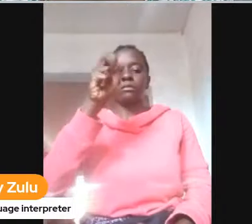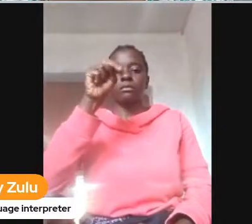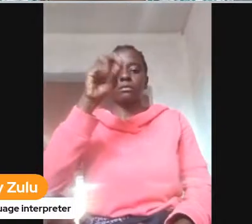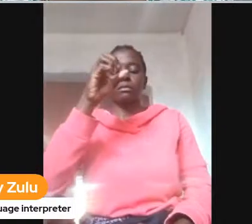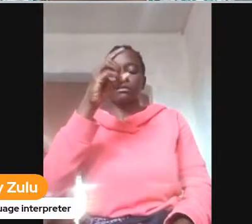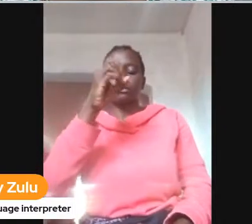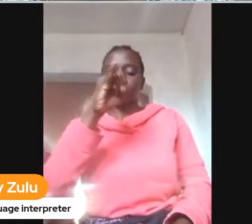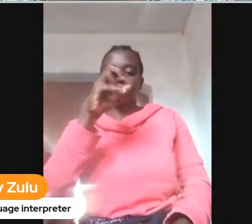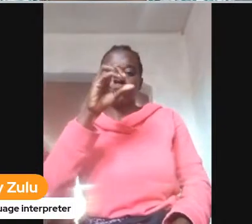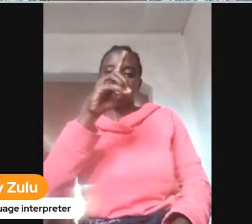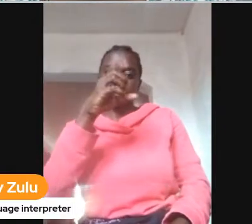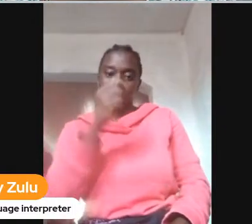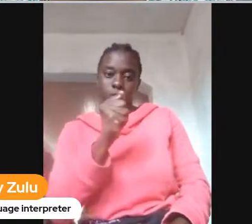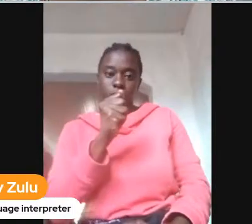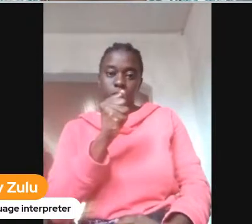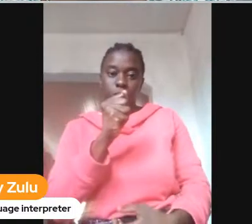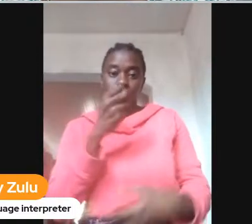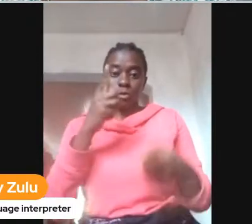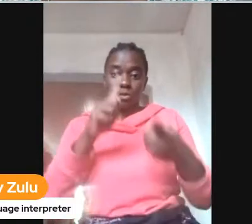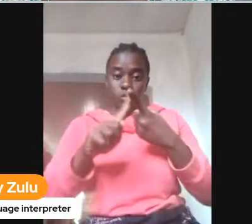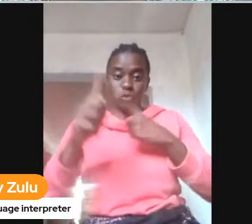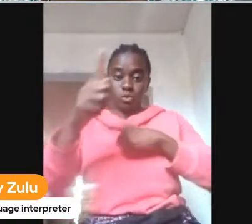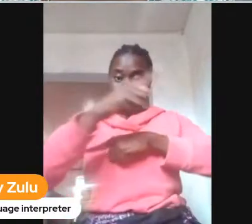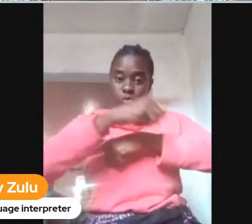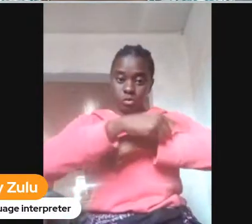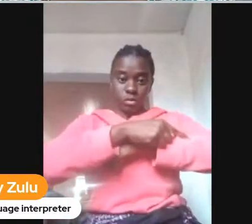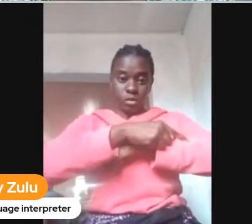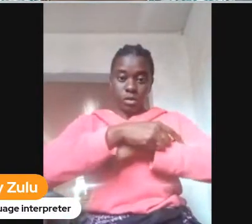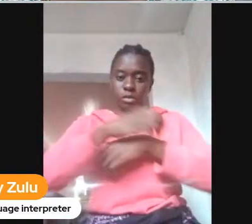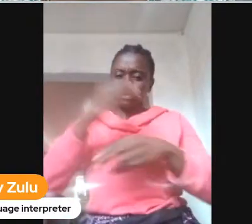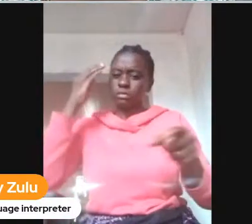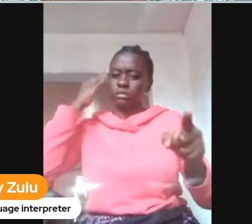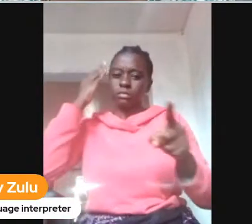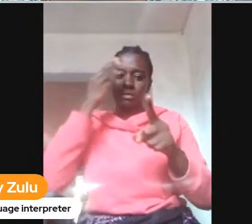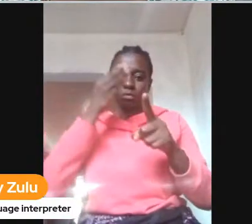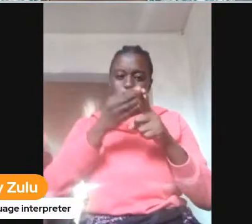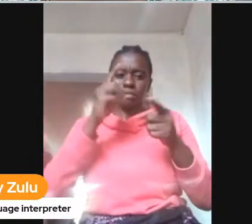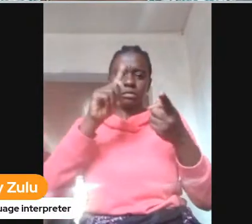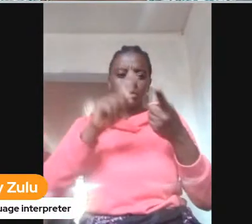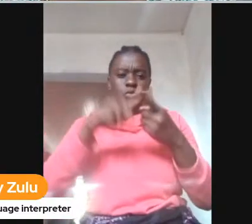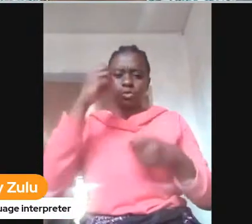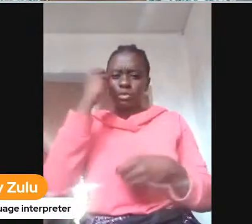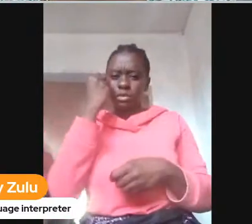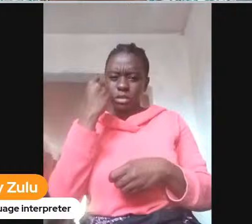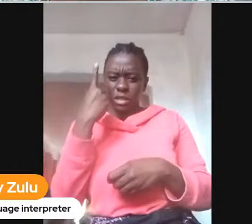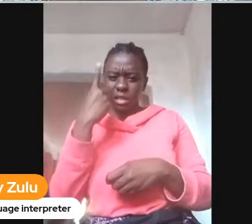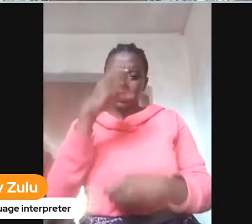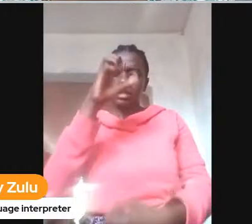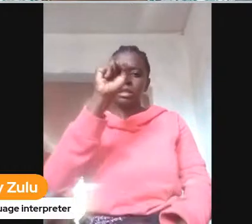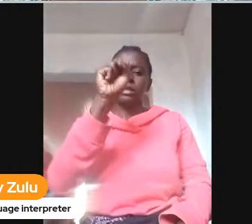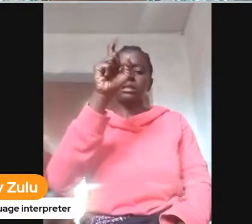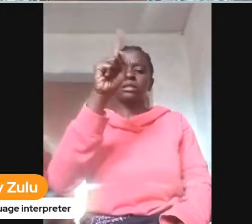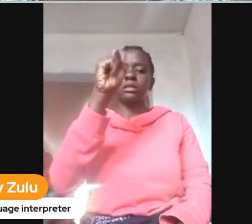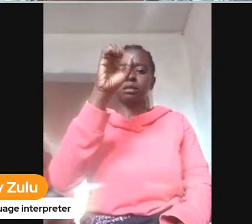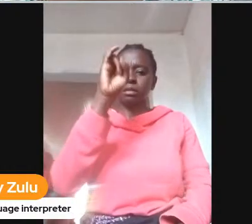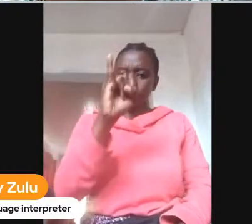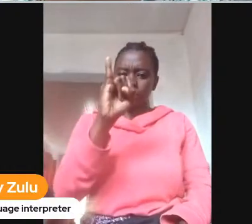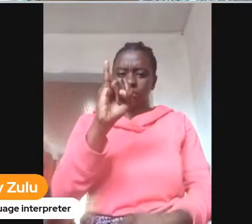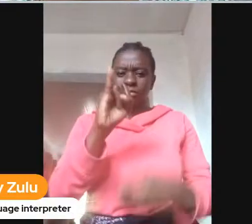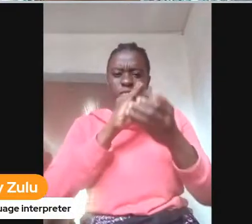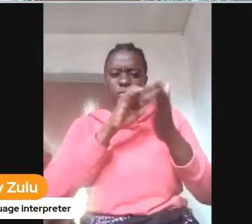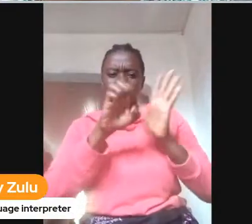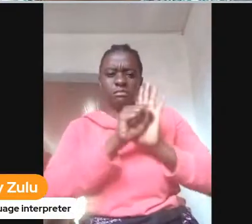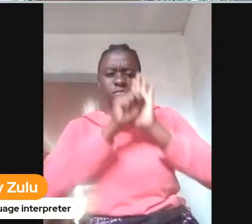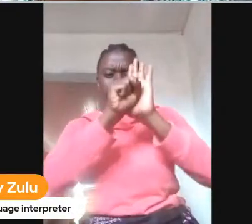today's show, we are diving right deep into the topic understanding STI signs and symptoms and treatment, second